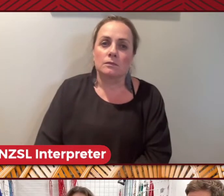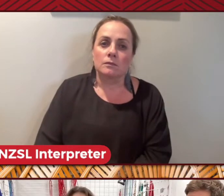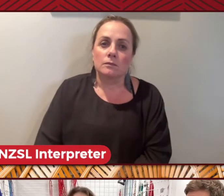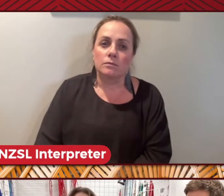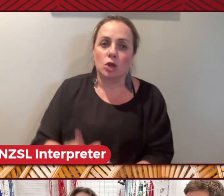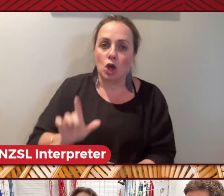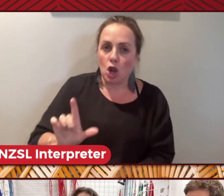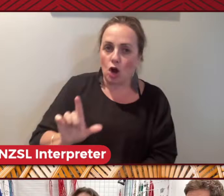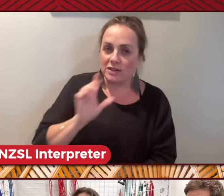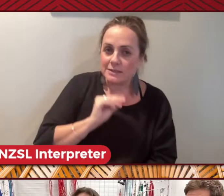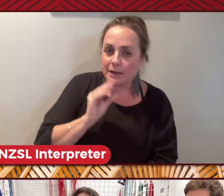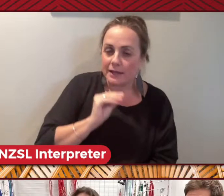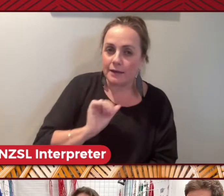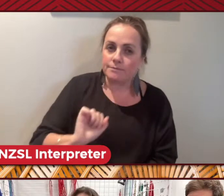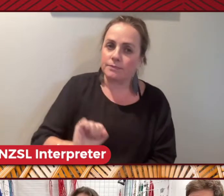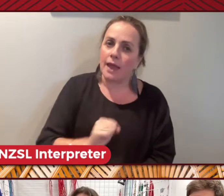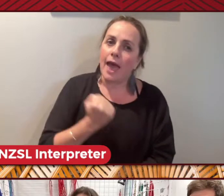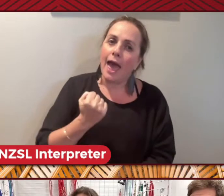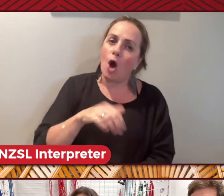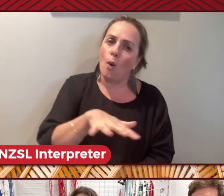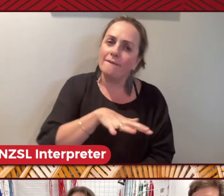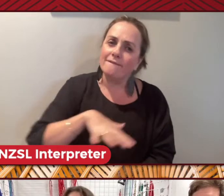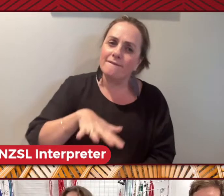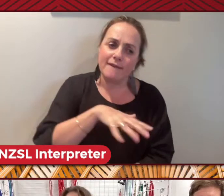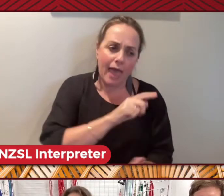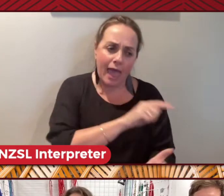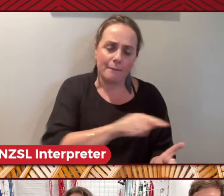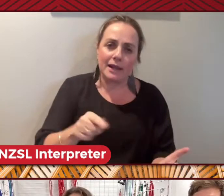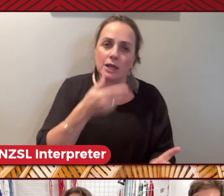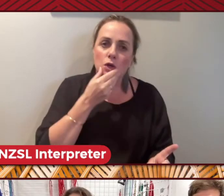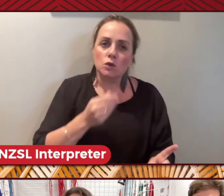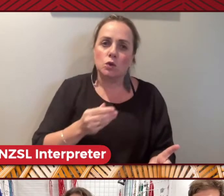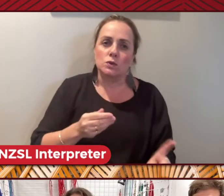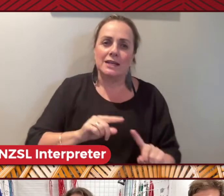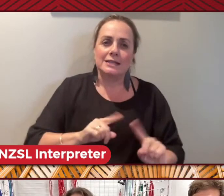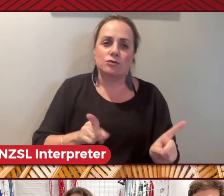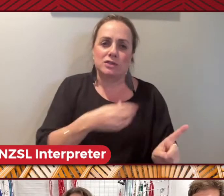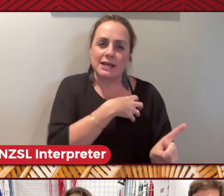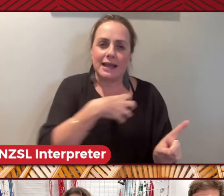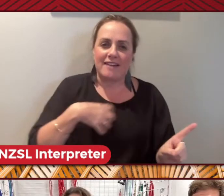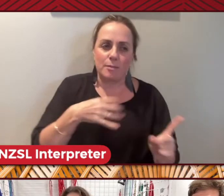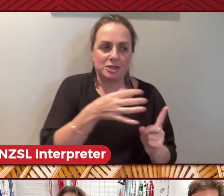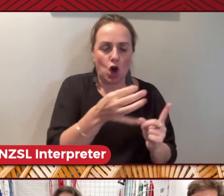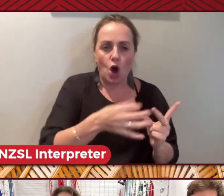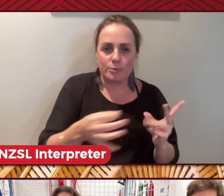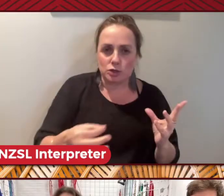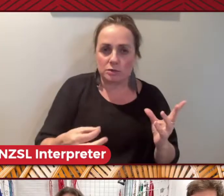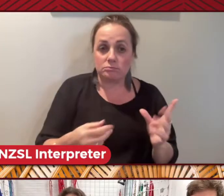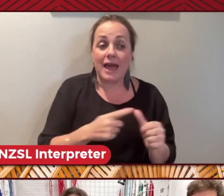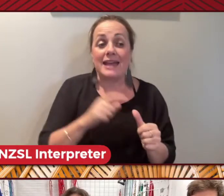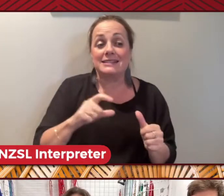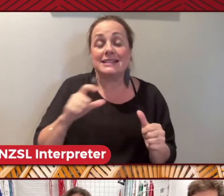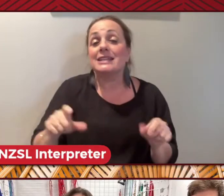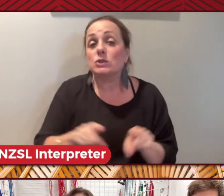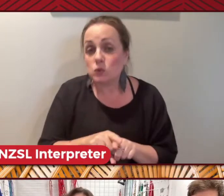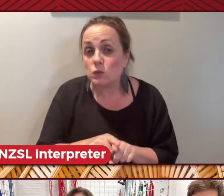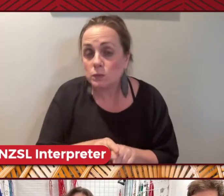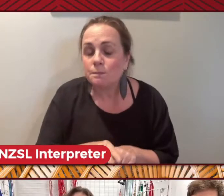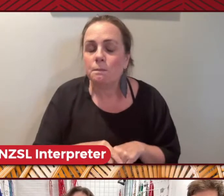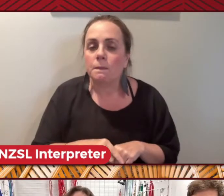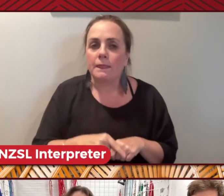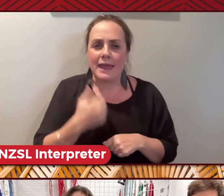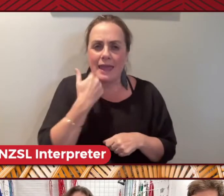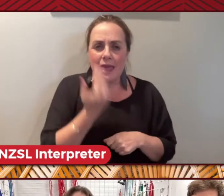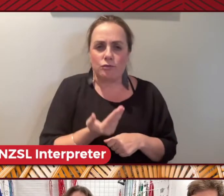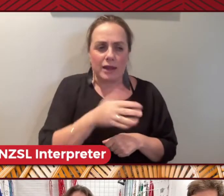Lauren speaking. So our families sort of use all of their different government options and ACC as well. Every family